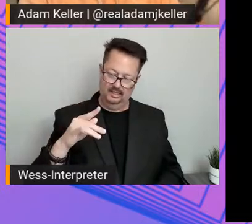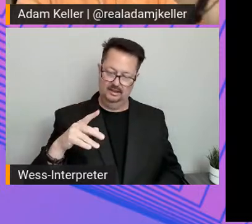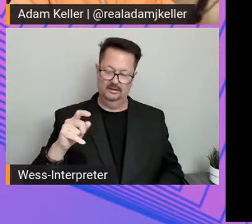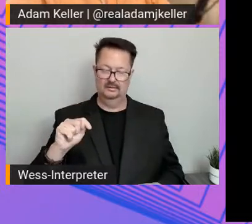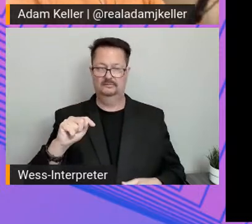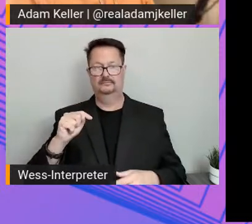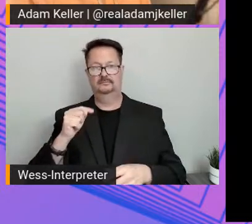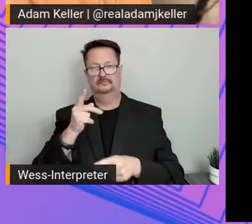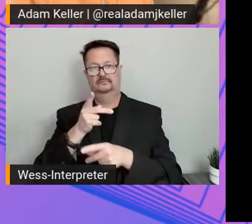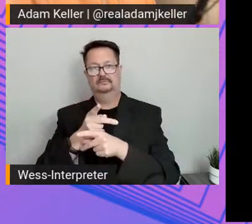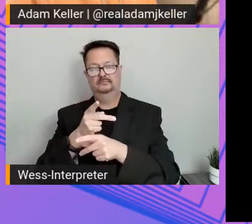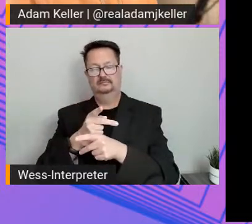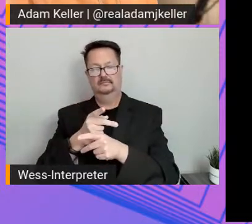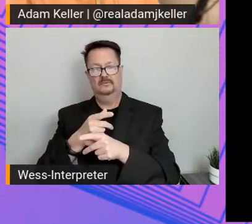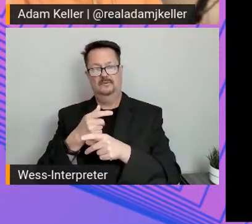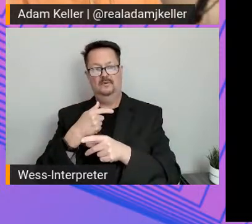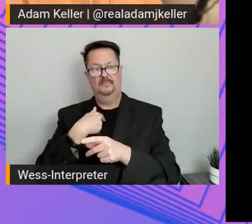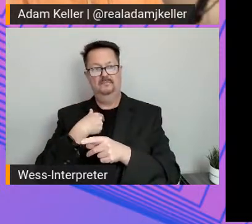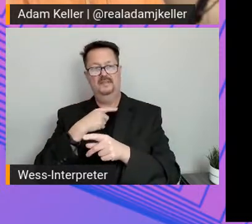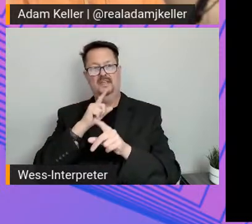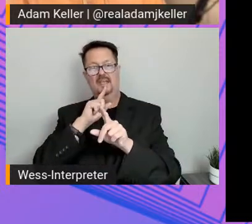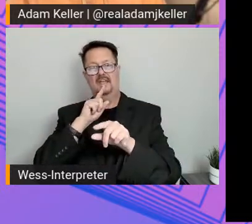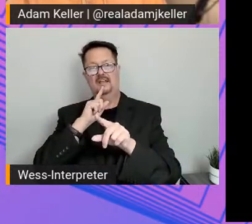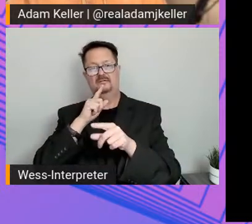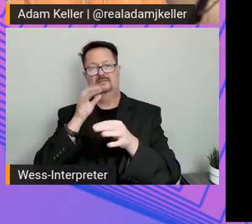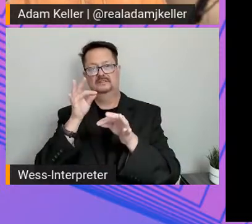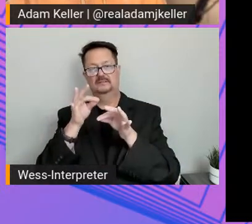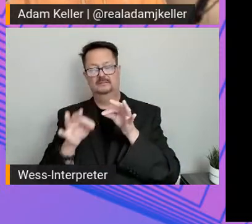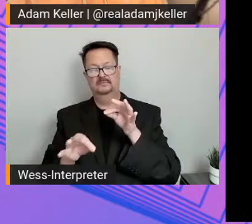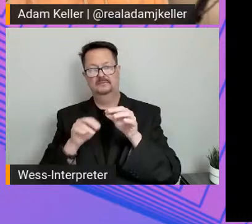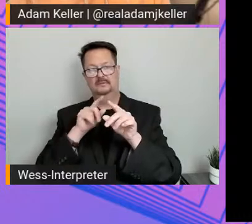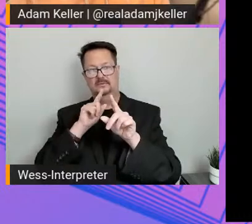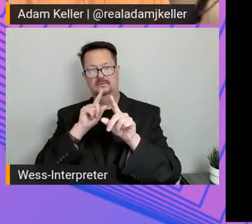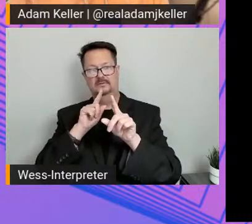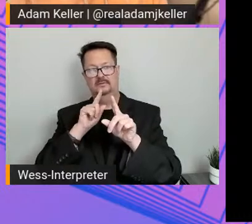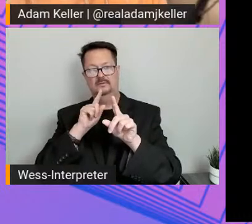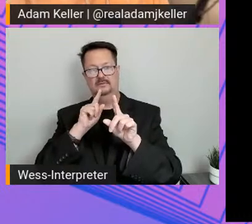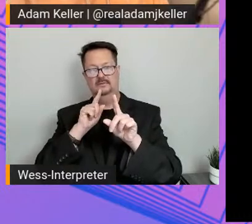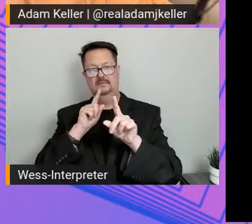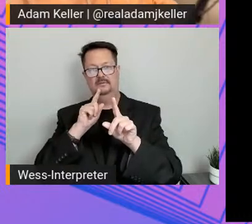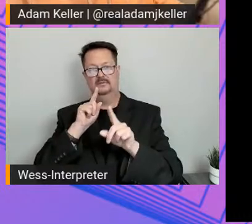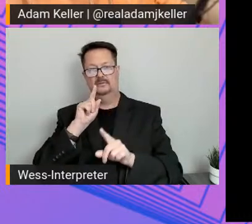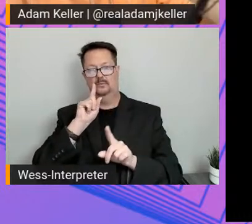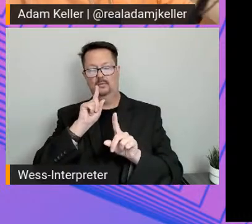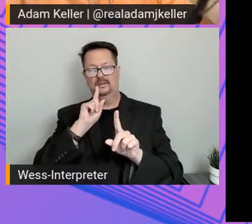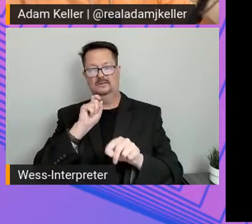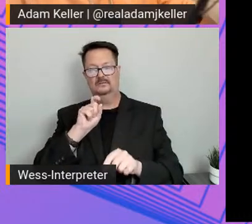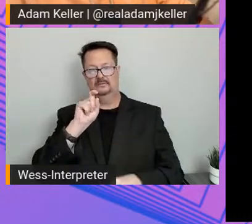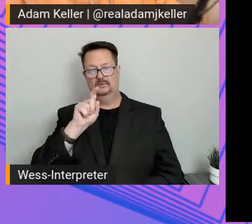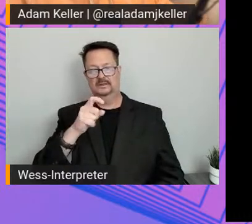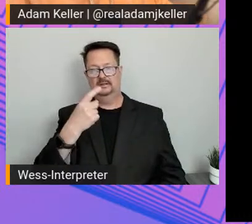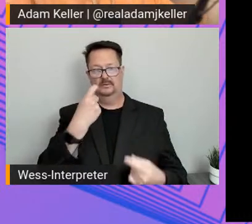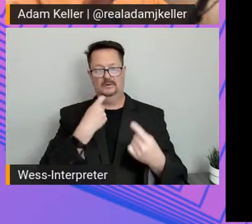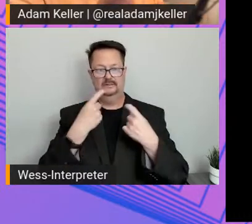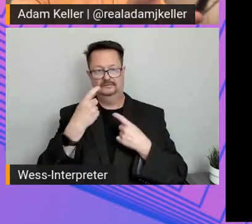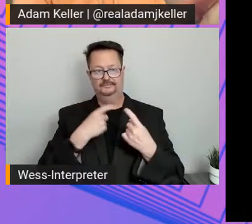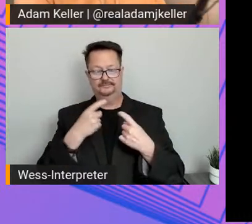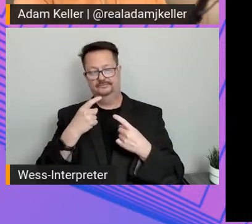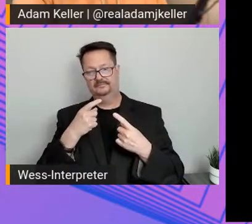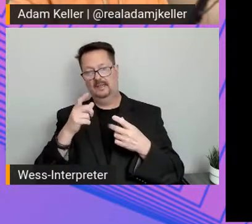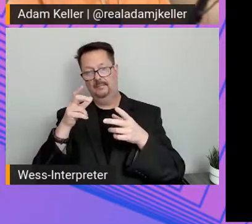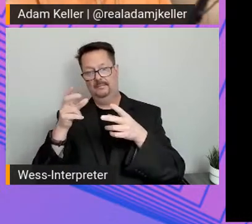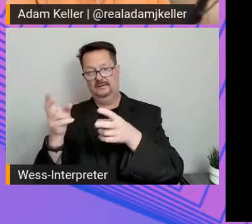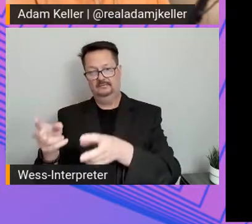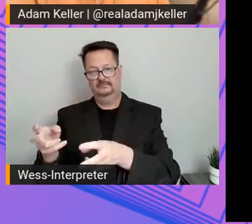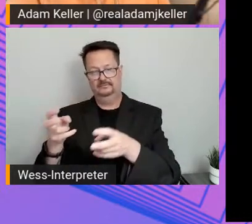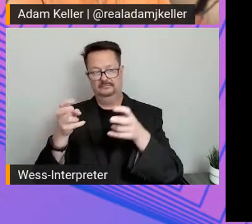questions. So what I can do now is I'm actually going to take this URL that it provided me, and again, this is the